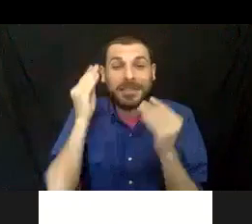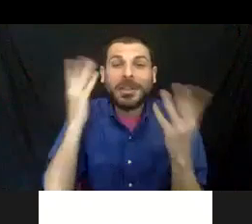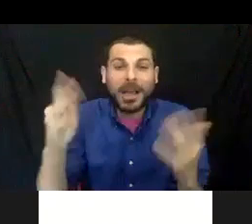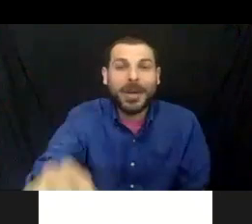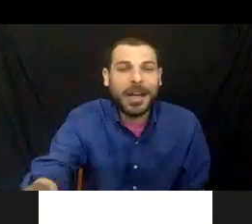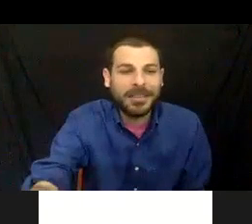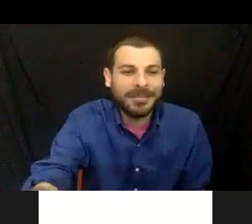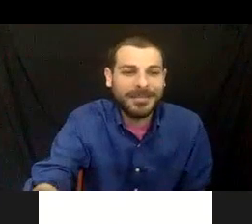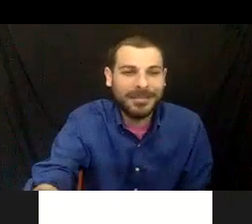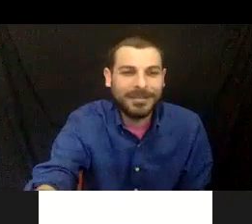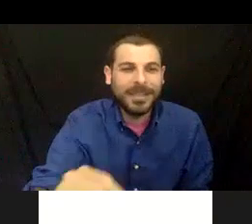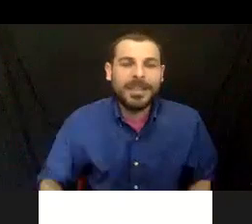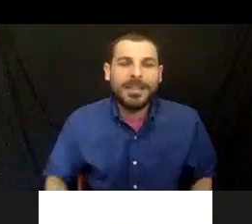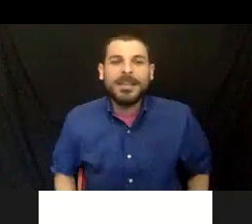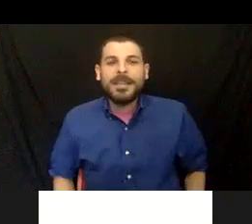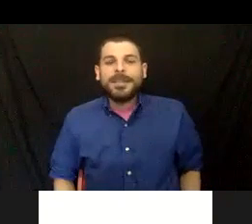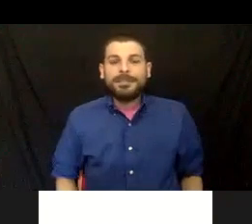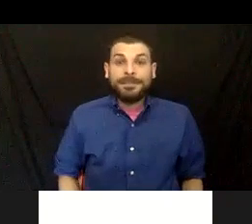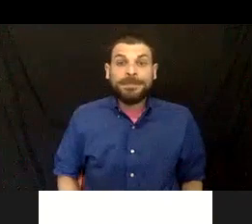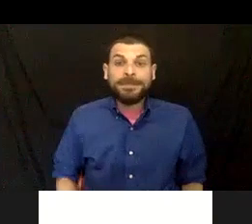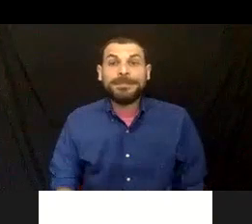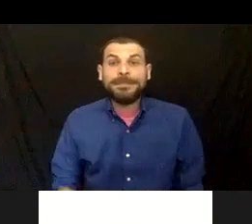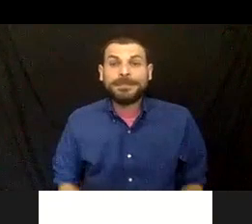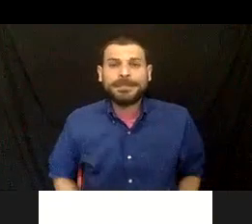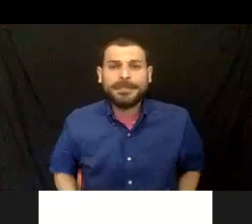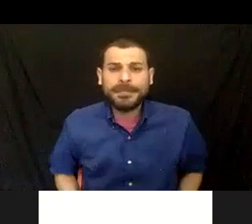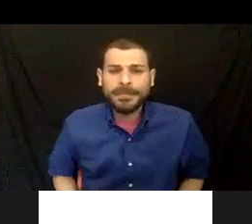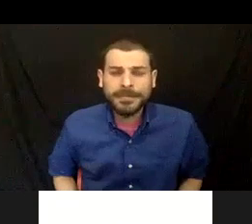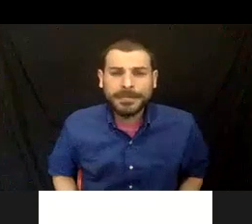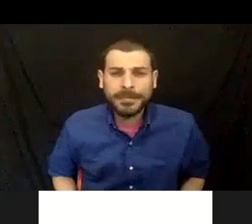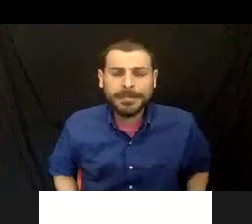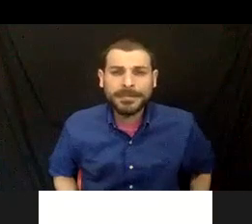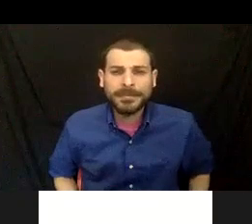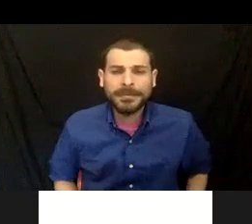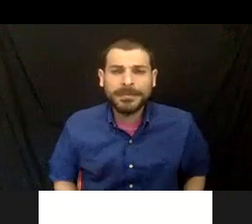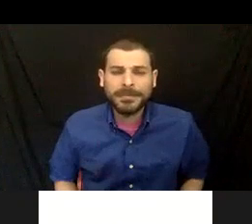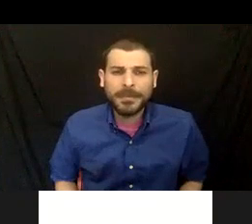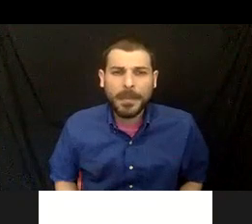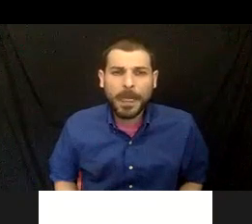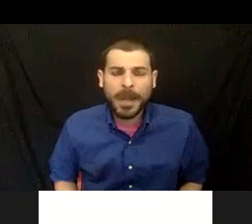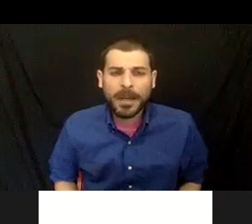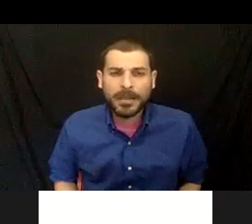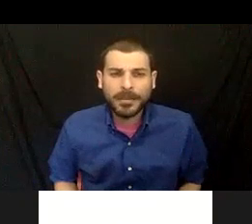fast. There's a lot going on. Sure. Okay. So if